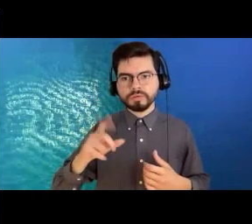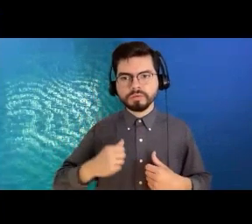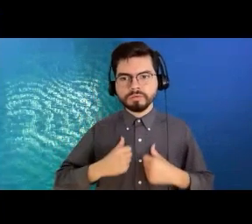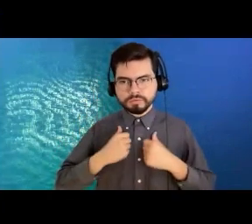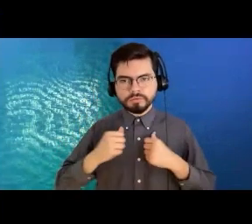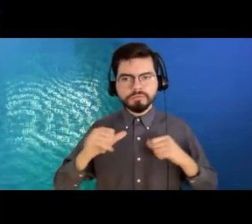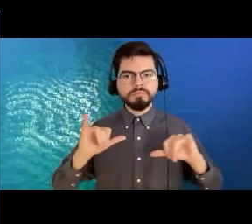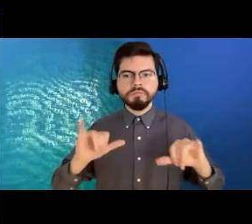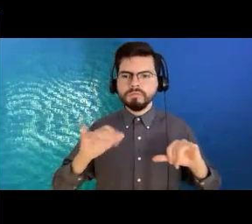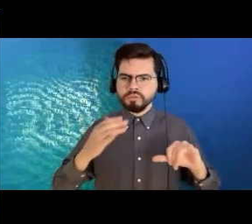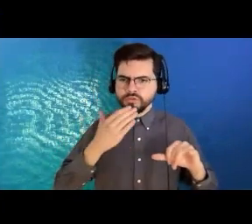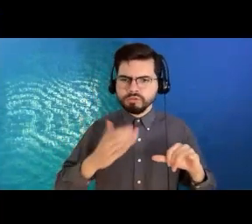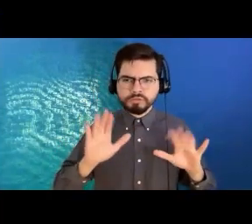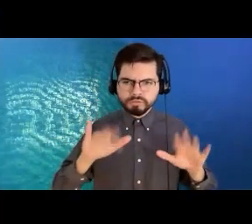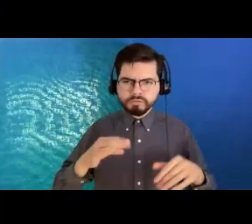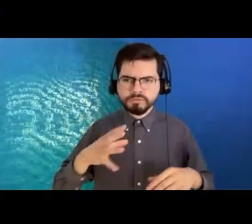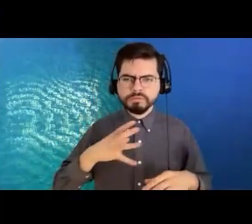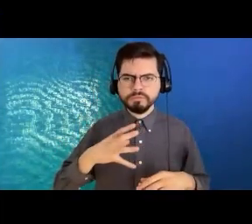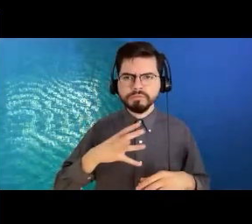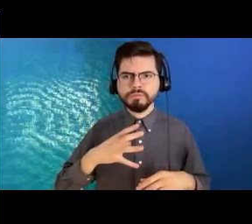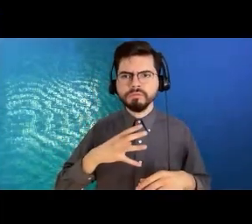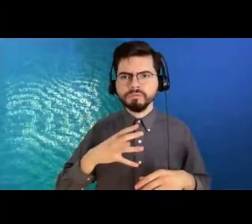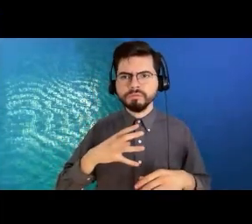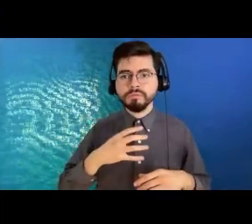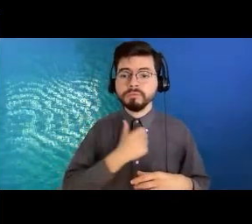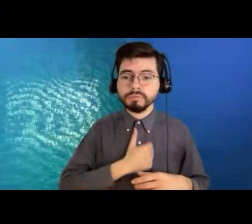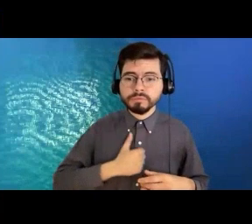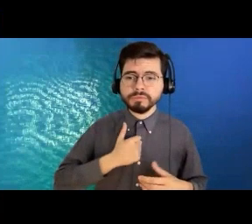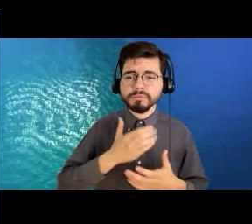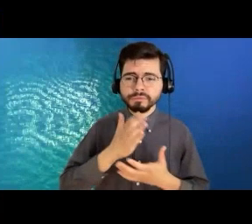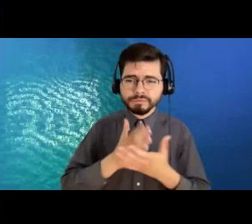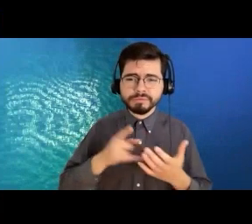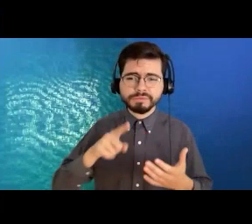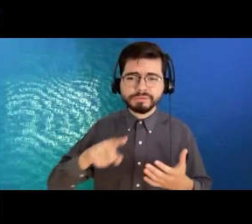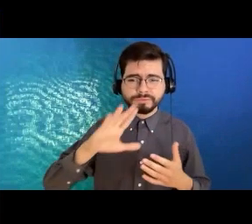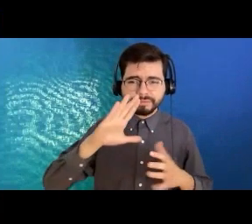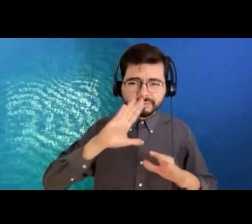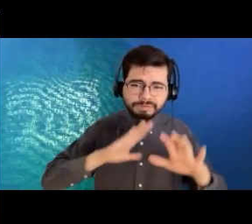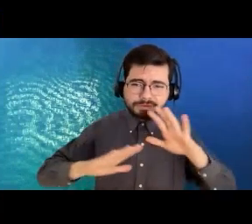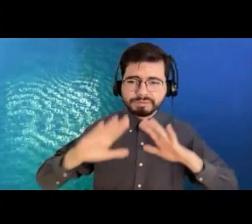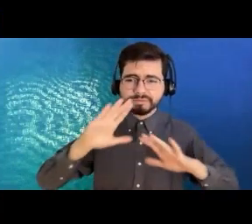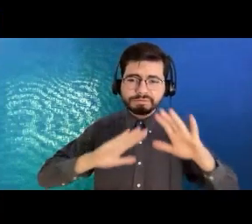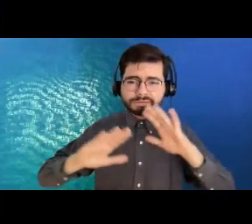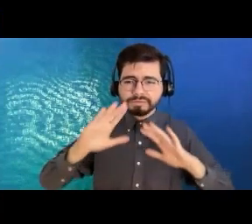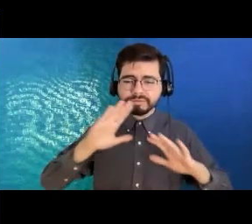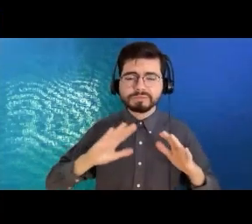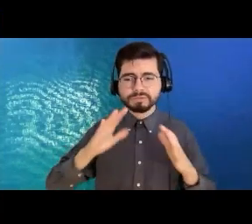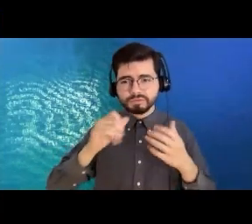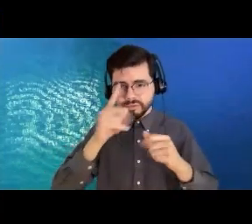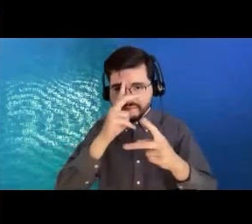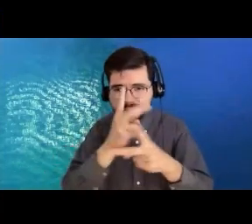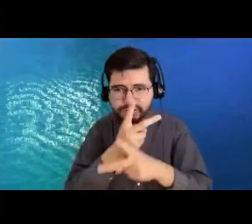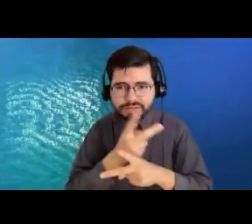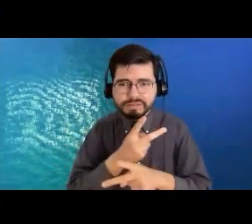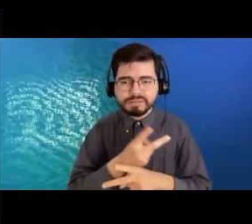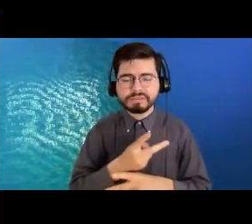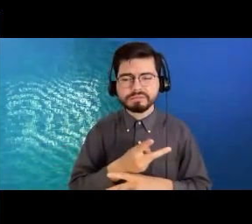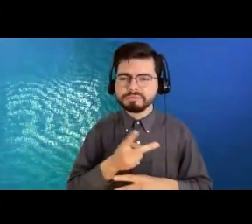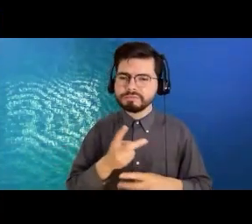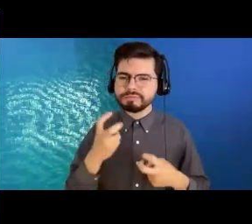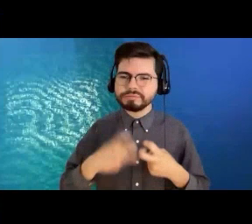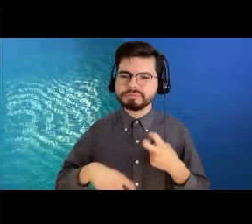But I apologize where there might be frustration where we work through some of those things, but continue to look forward to working